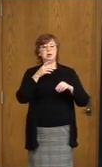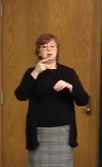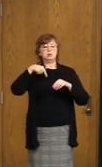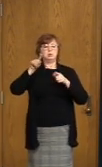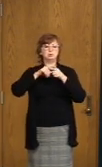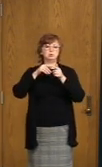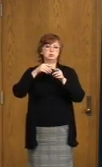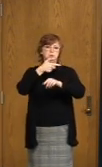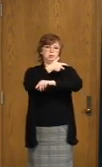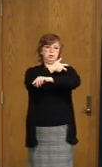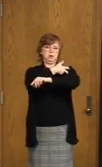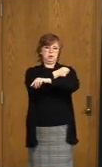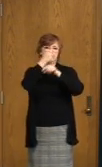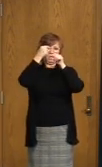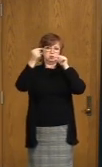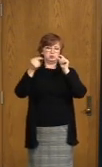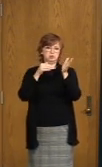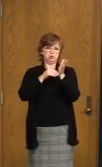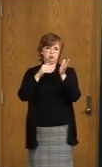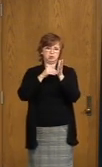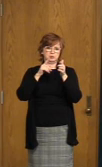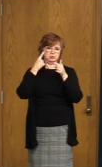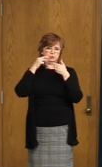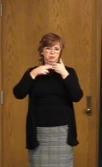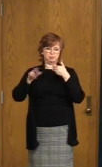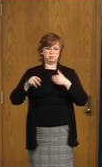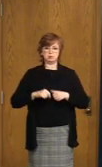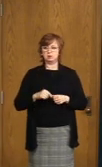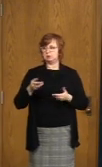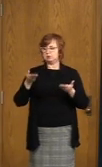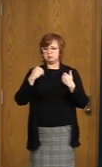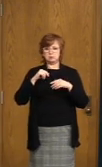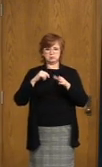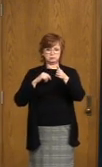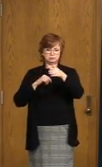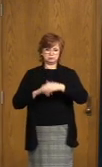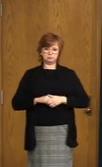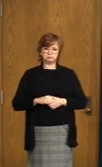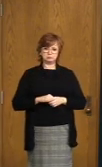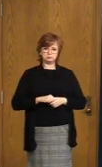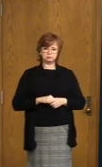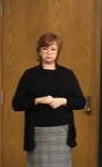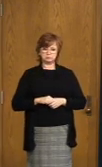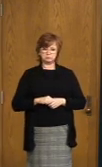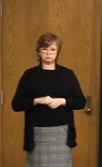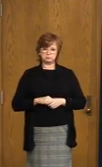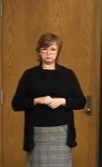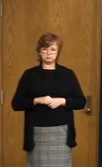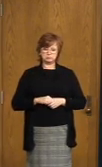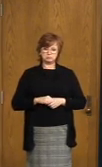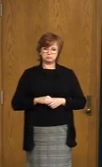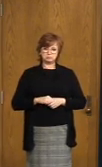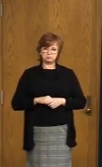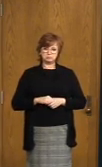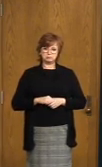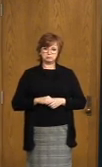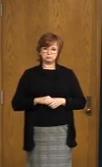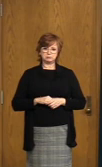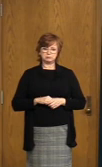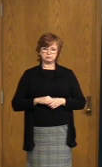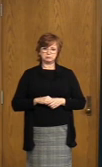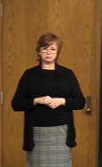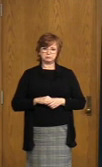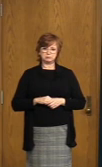We'll take our next question in the room. Steph? This is a follow-up to Murray's question. Mr. Premier, I just want to be clear. Is your